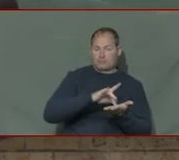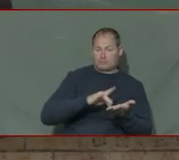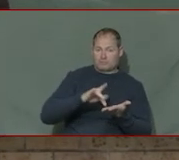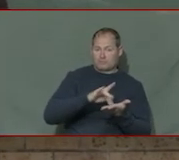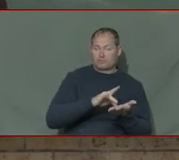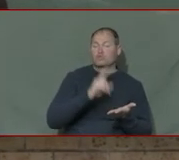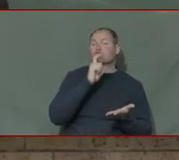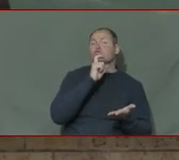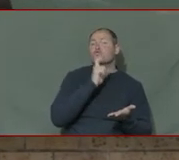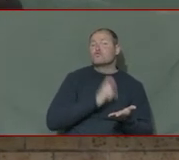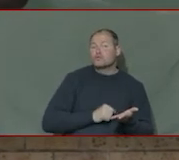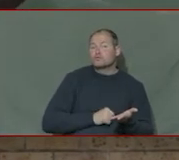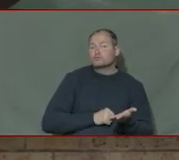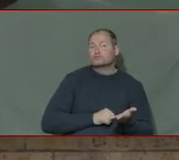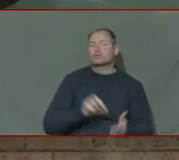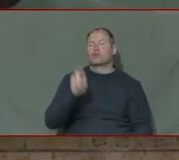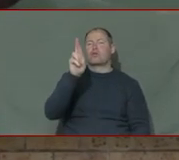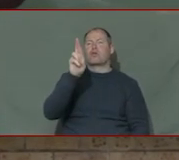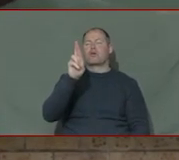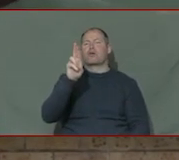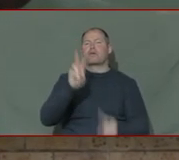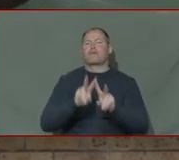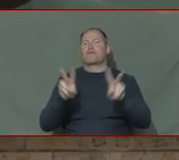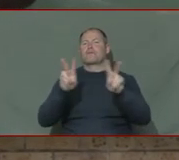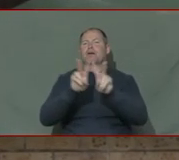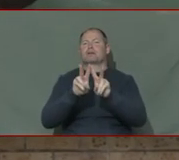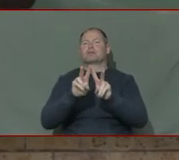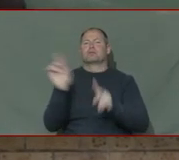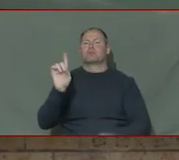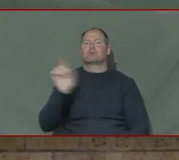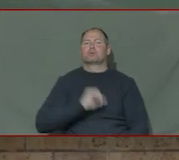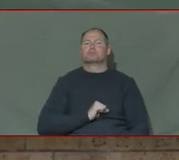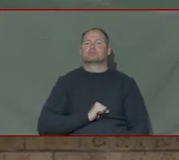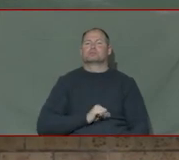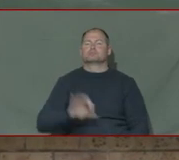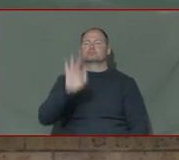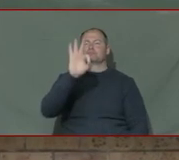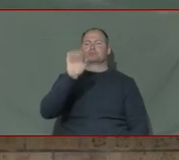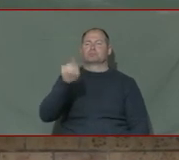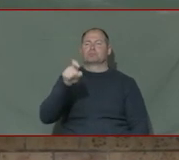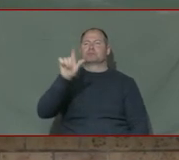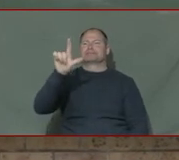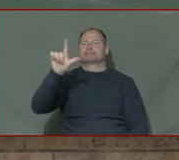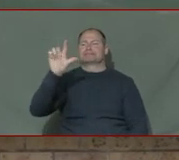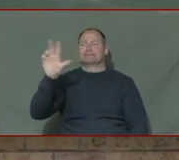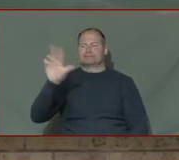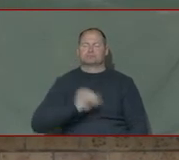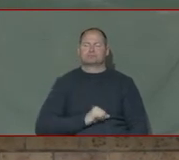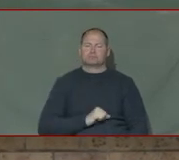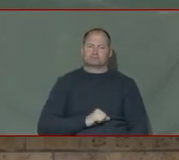the value of r is equal to 3,78. Are you with me?